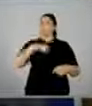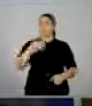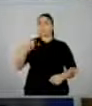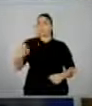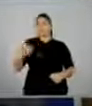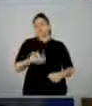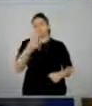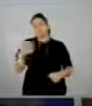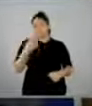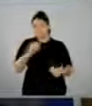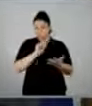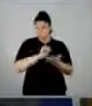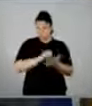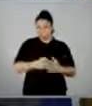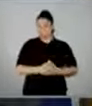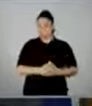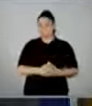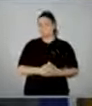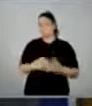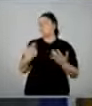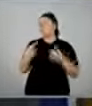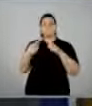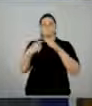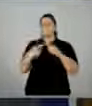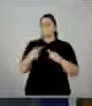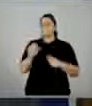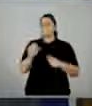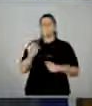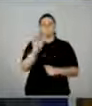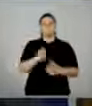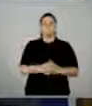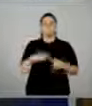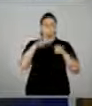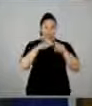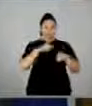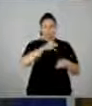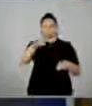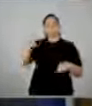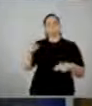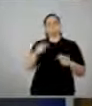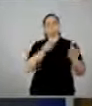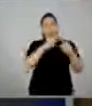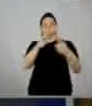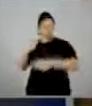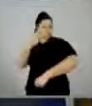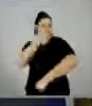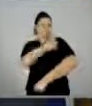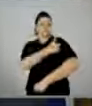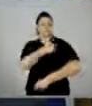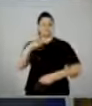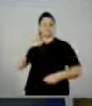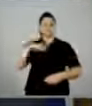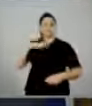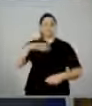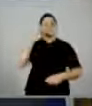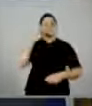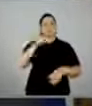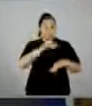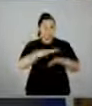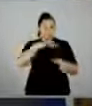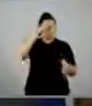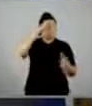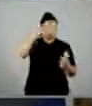actually approved on what are known as immunological correlates. In other words, analyses of blood samples. So let's use the seasonal